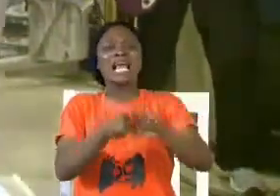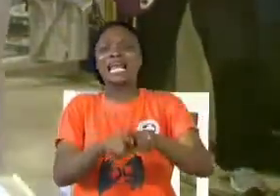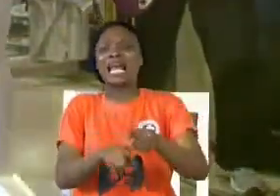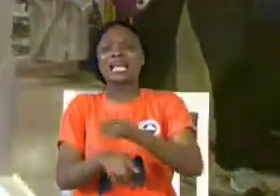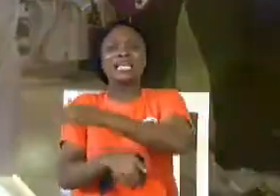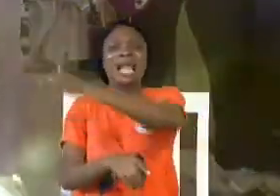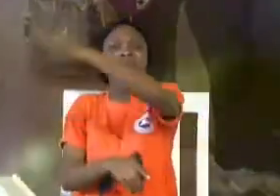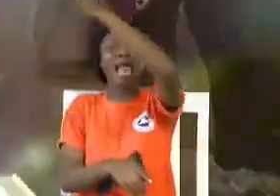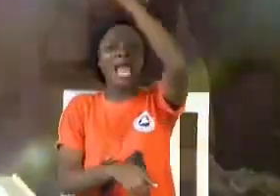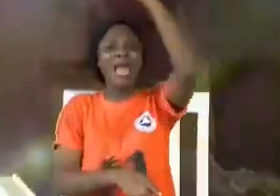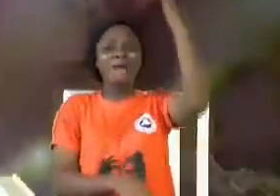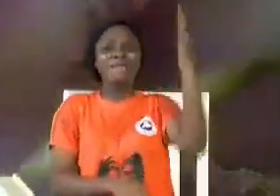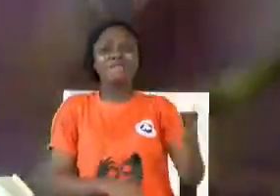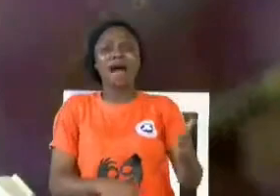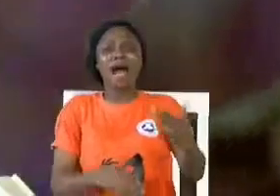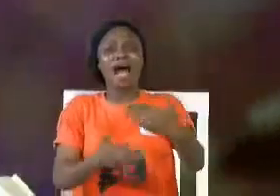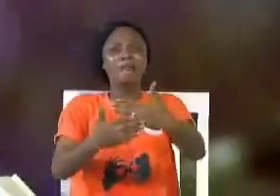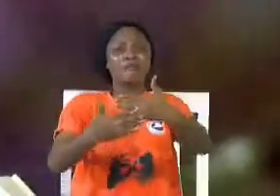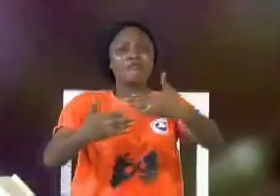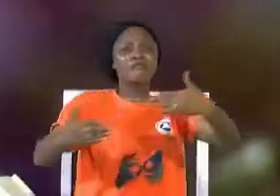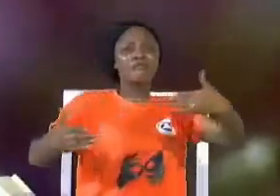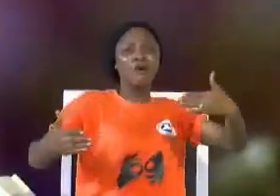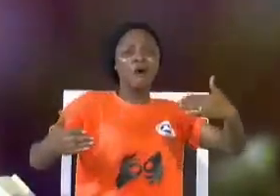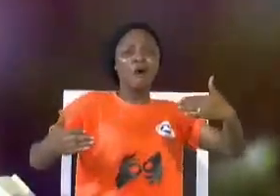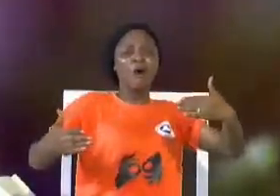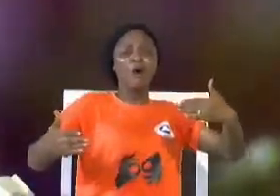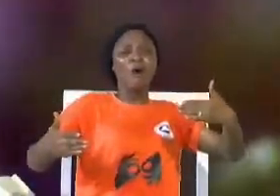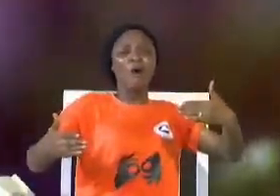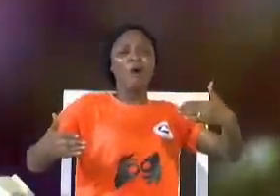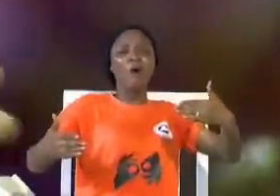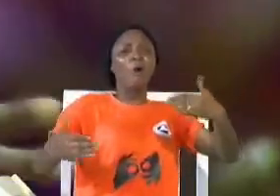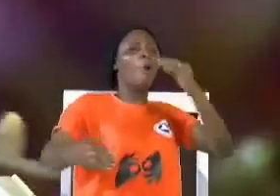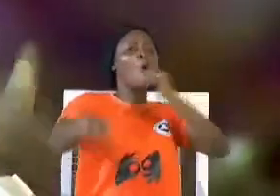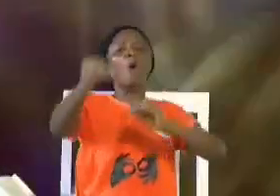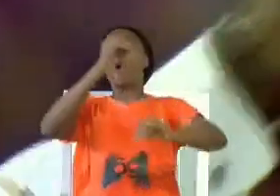Sing like never